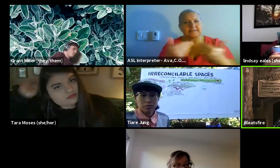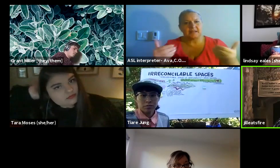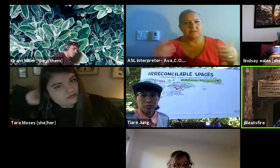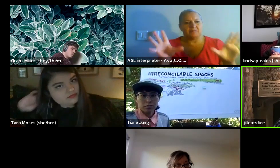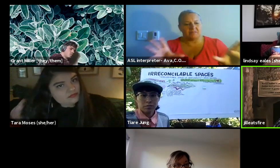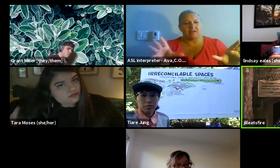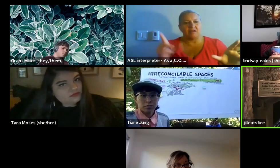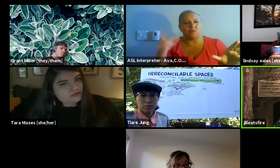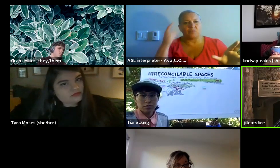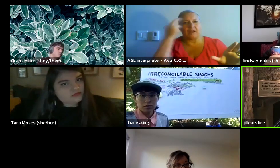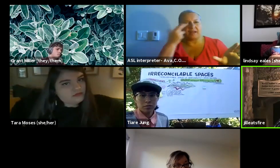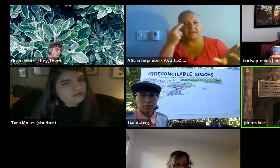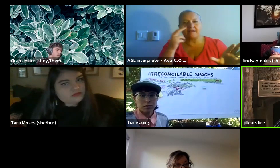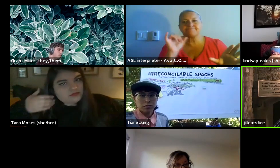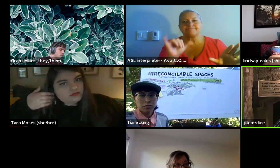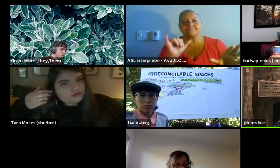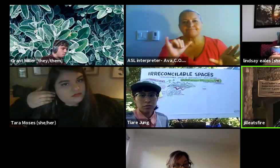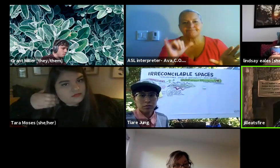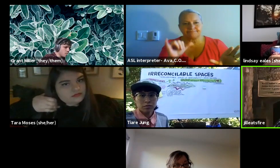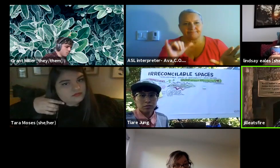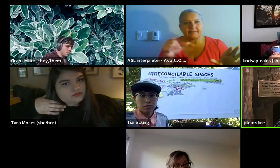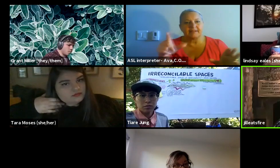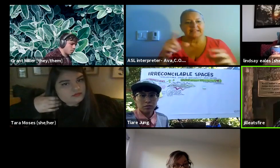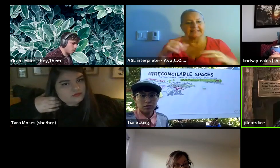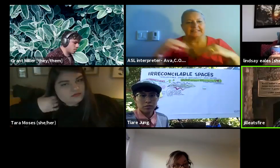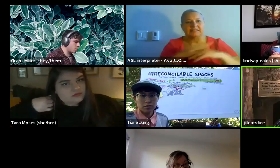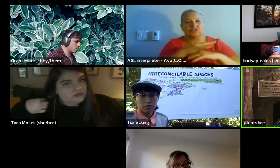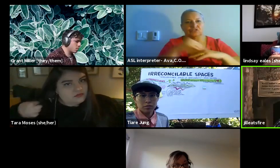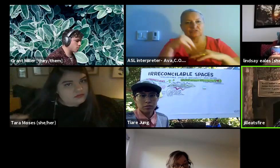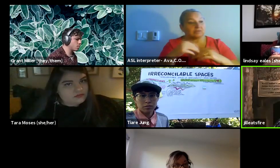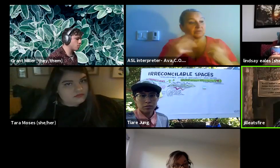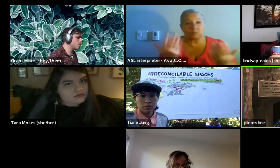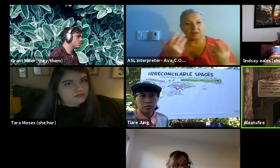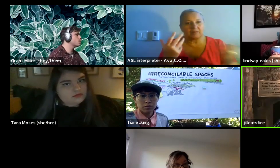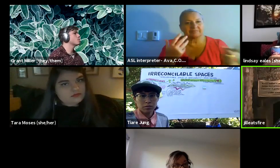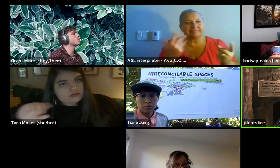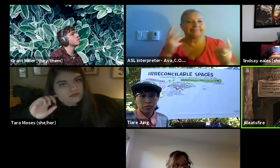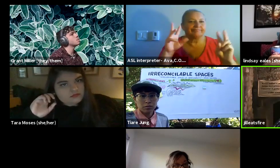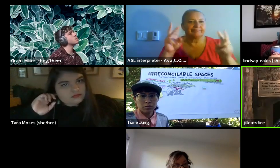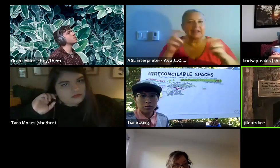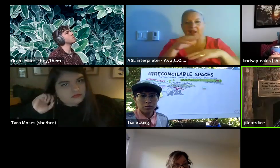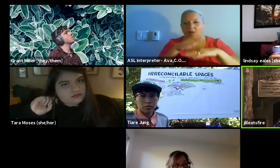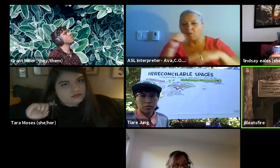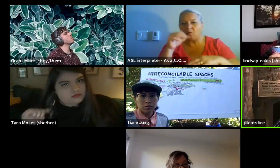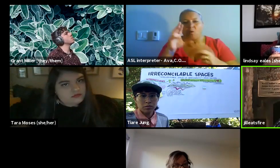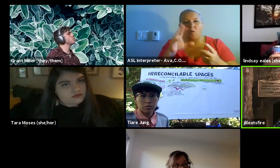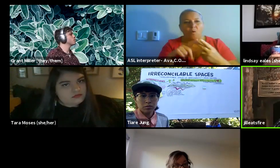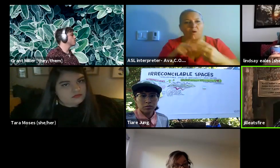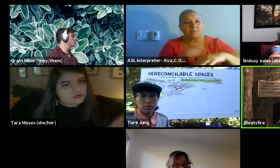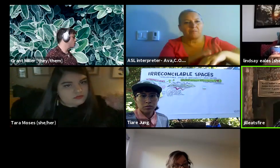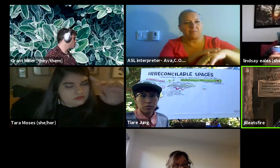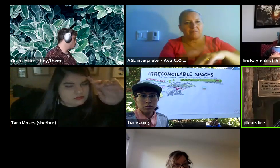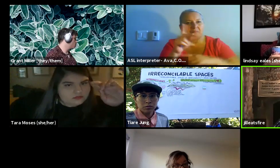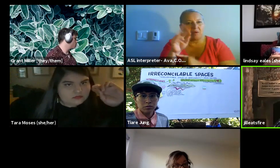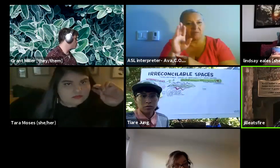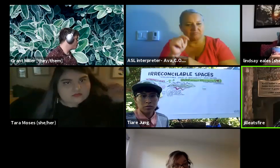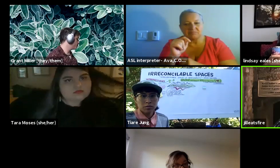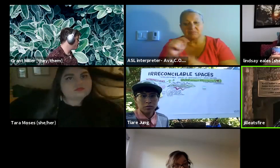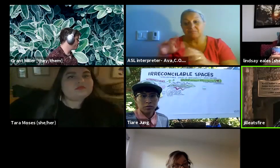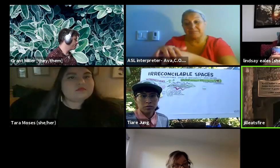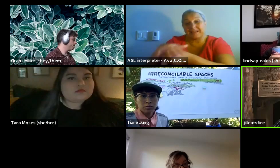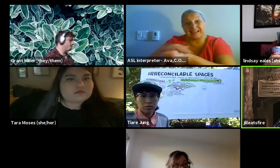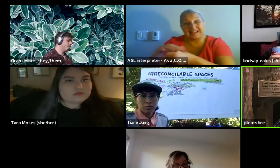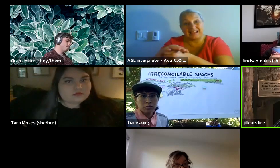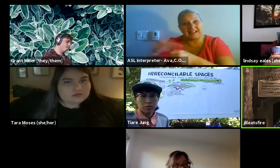play, which lay in the Indigenous call, a call or a prompt to which the non-Indigenous artists